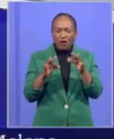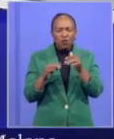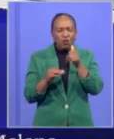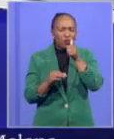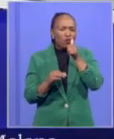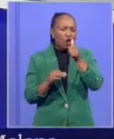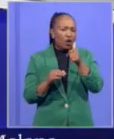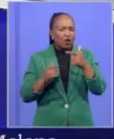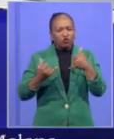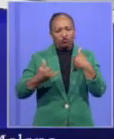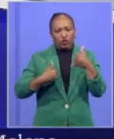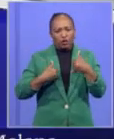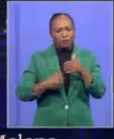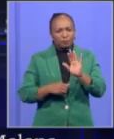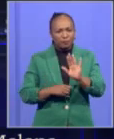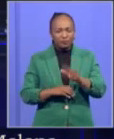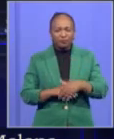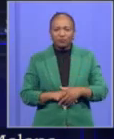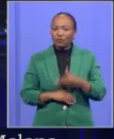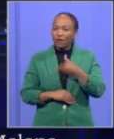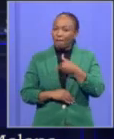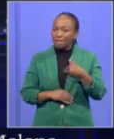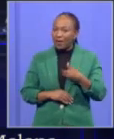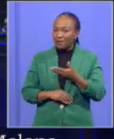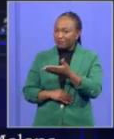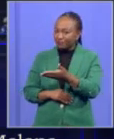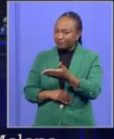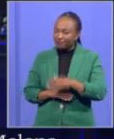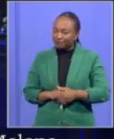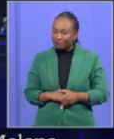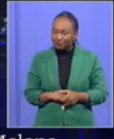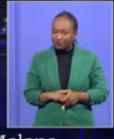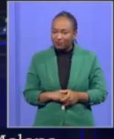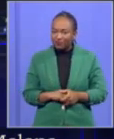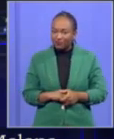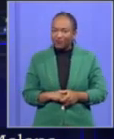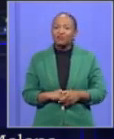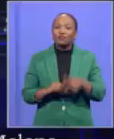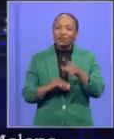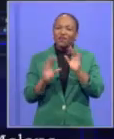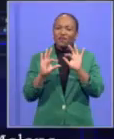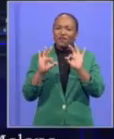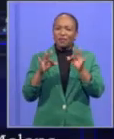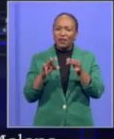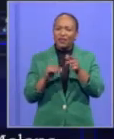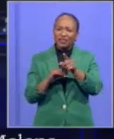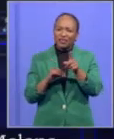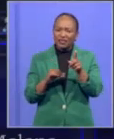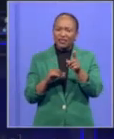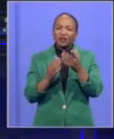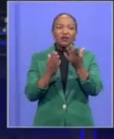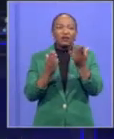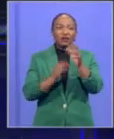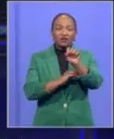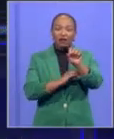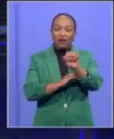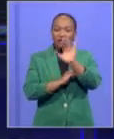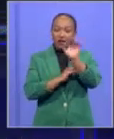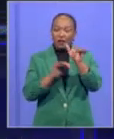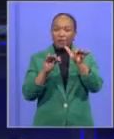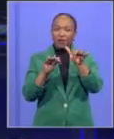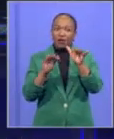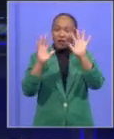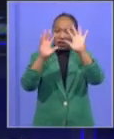monate. Me Mankwana ha re shebe rona le lelapa le romela molaetsa o feng ho maAfrika Borwa le lefatshe